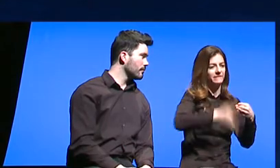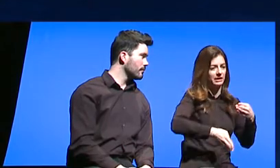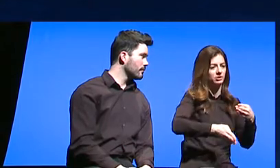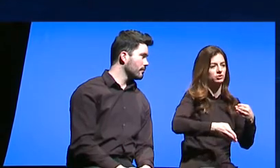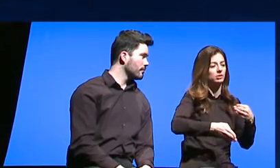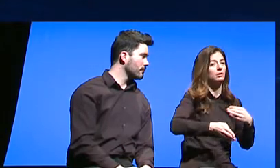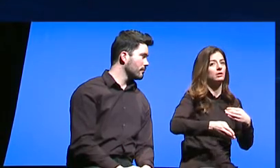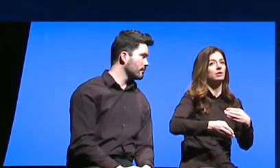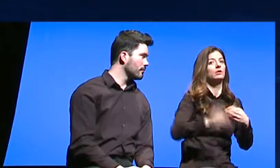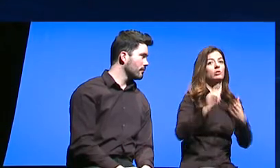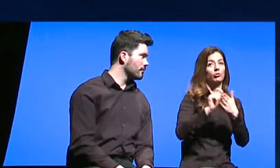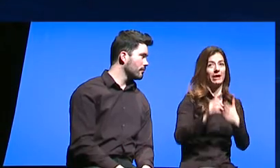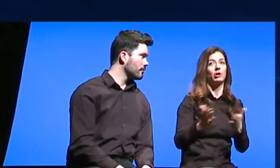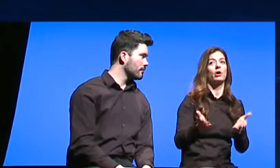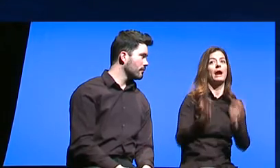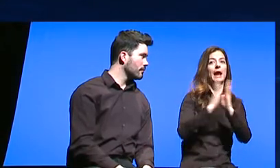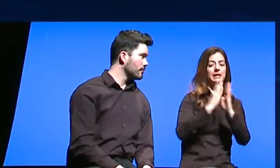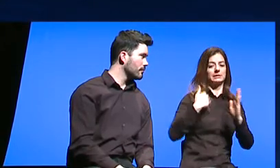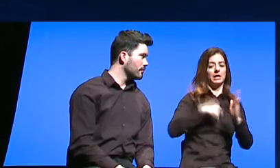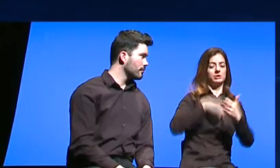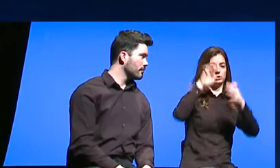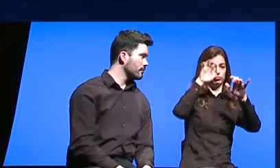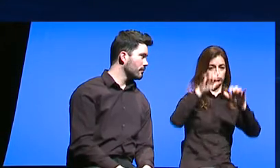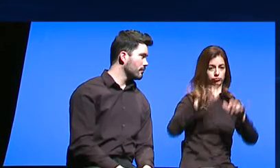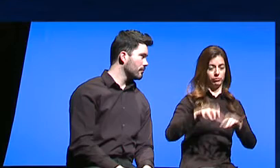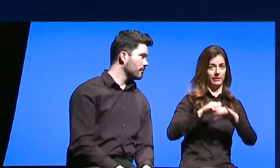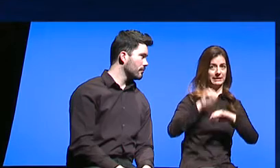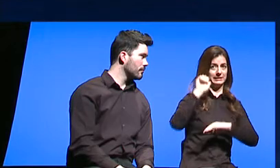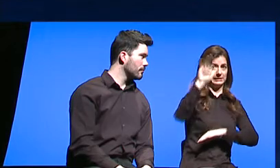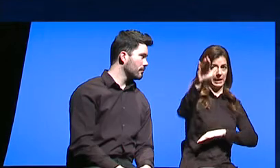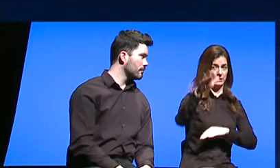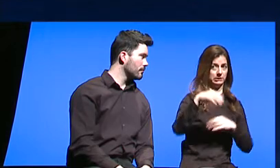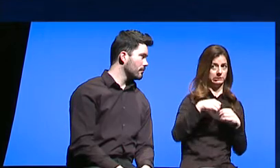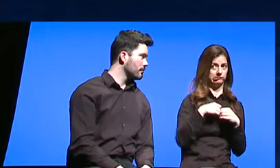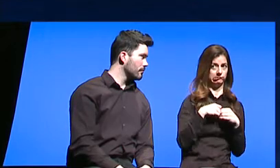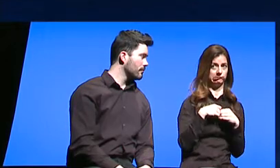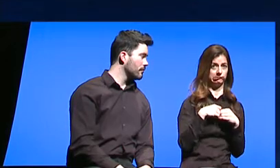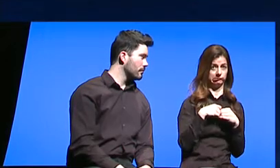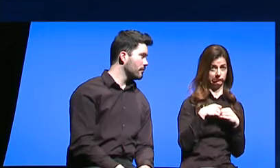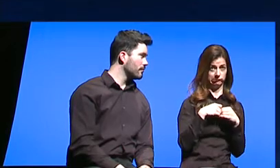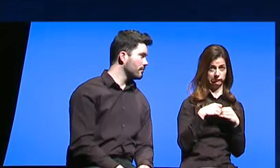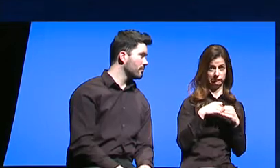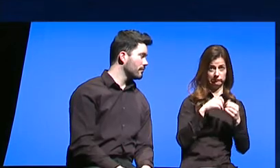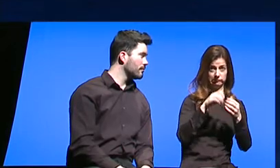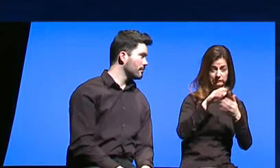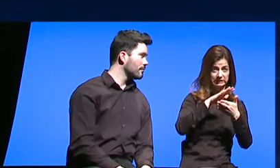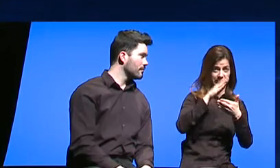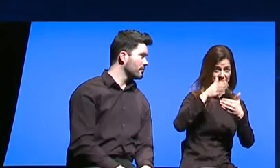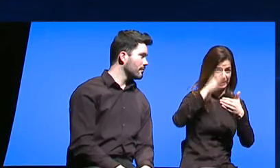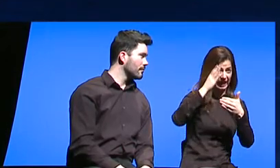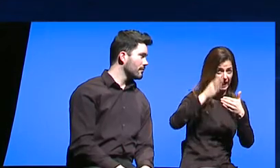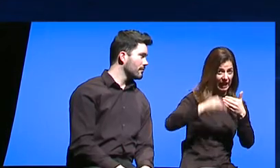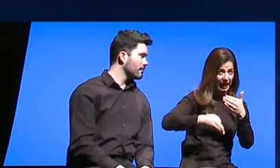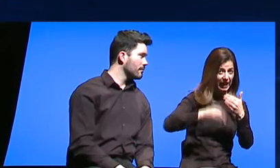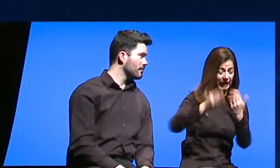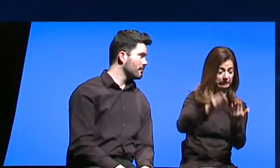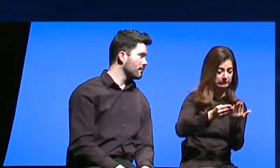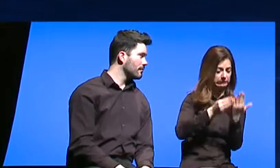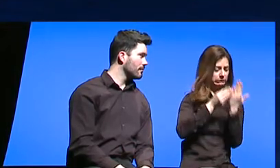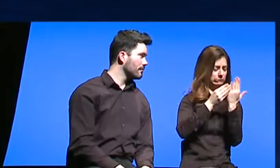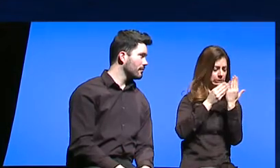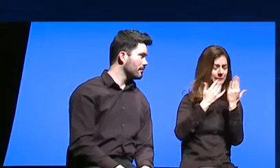recent, which is very difficult, to put into words how you feel at a given moment when the moment